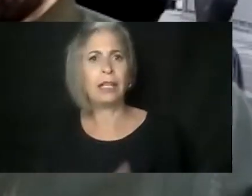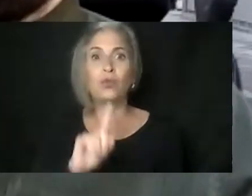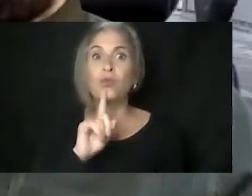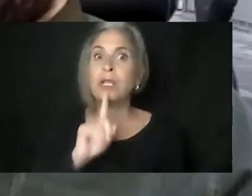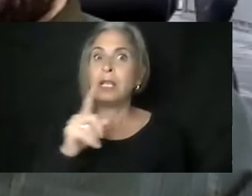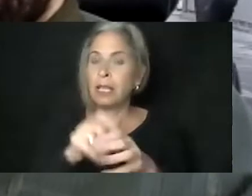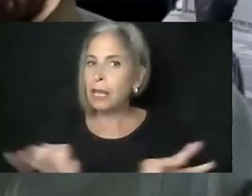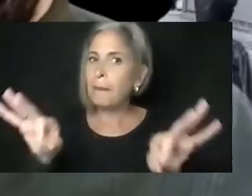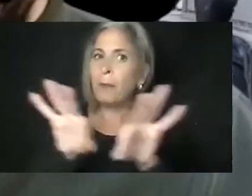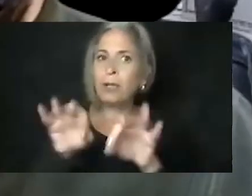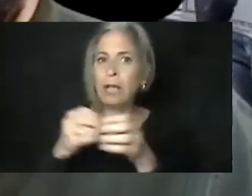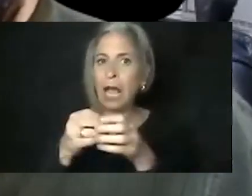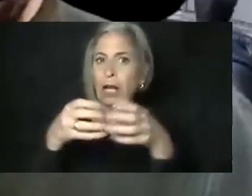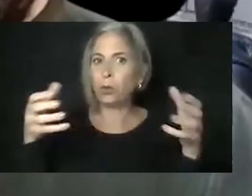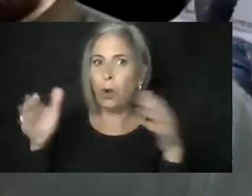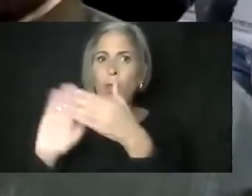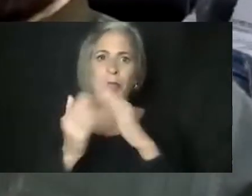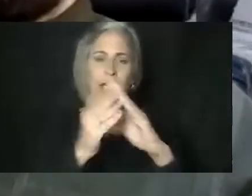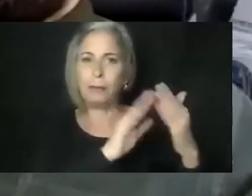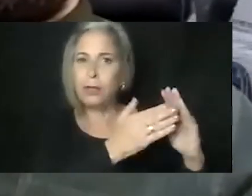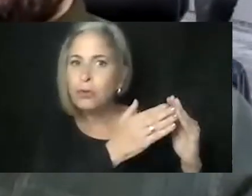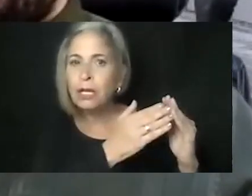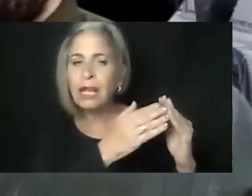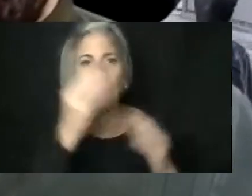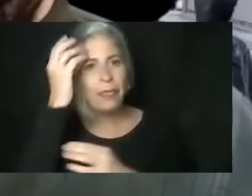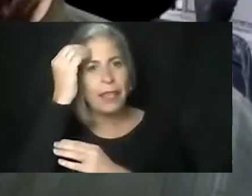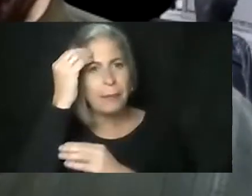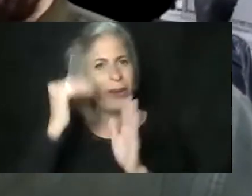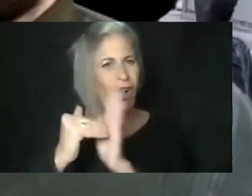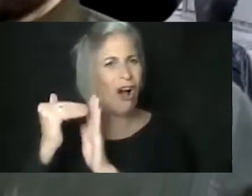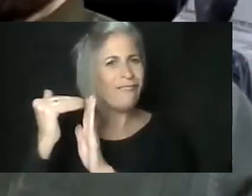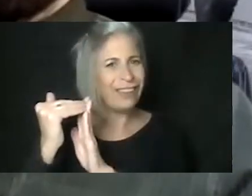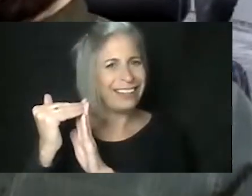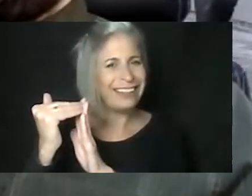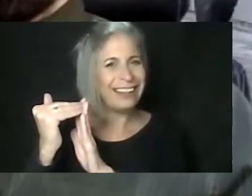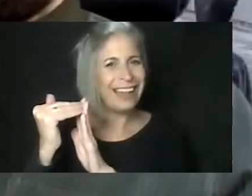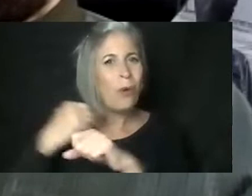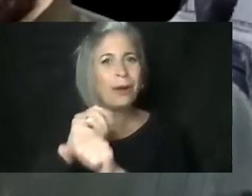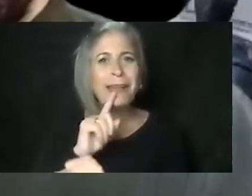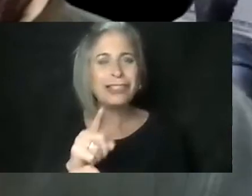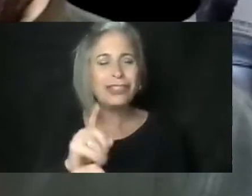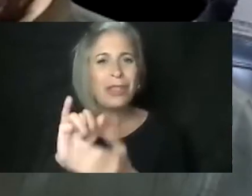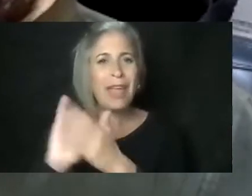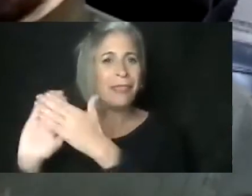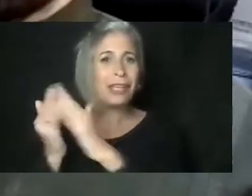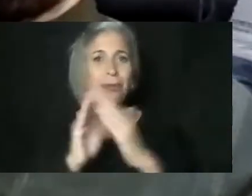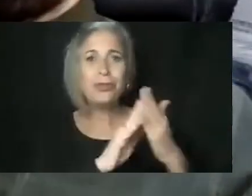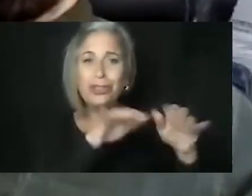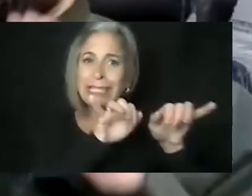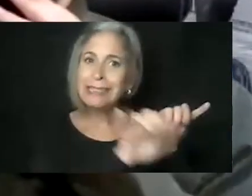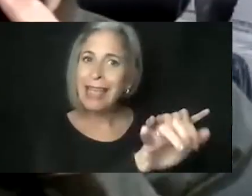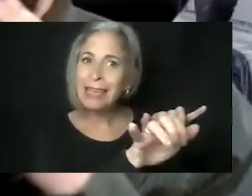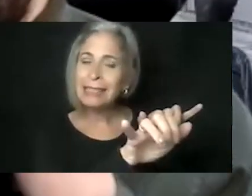to me as I grow the community and that I think about a lot, I want to make sure that our community